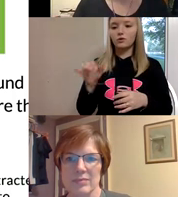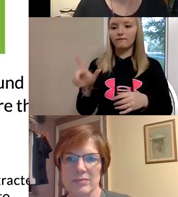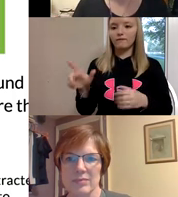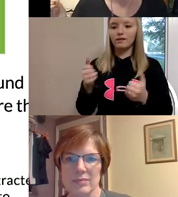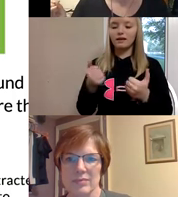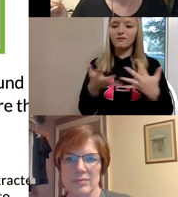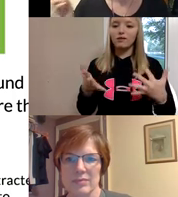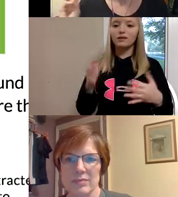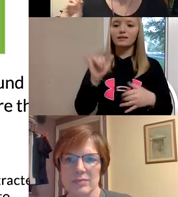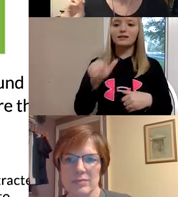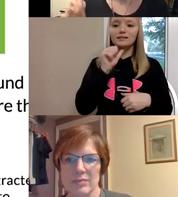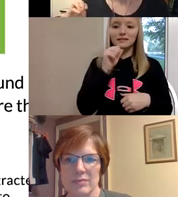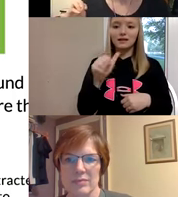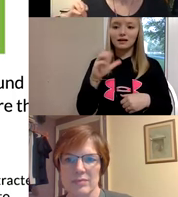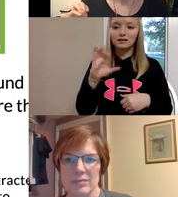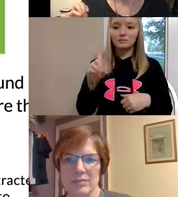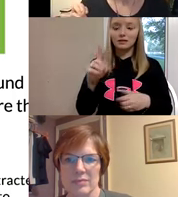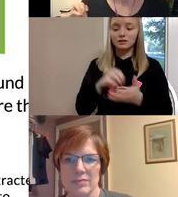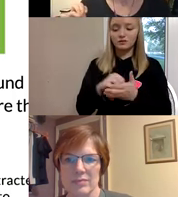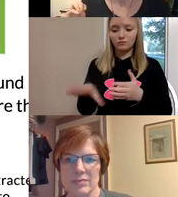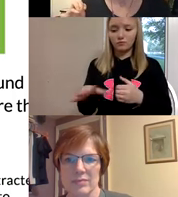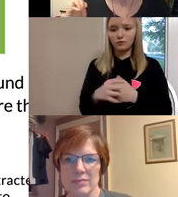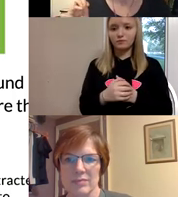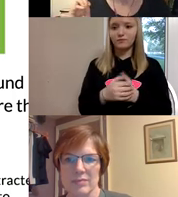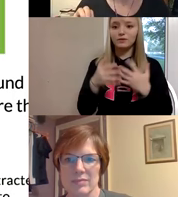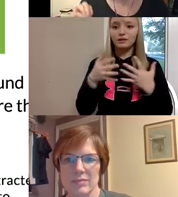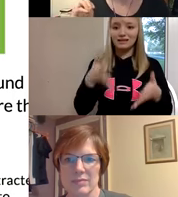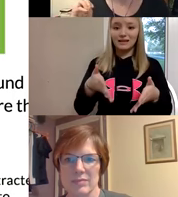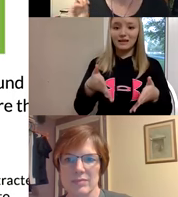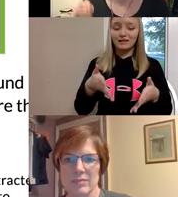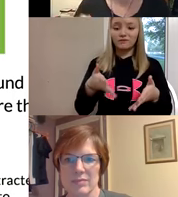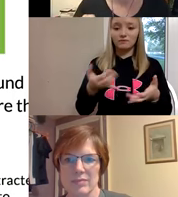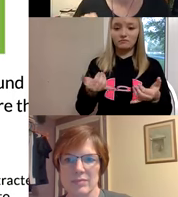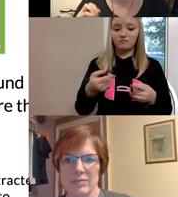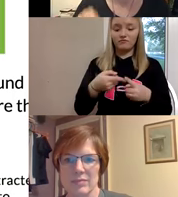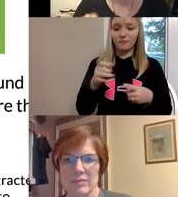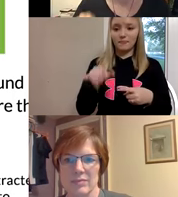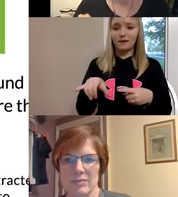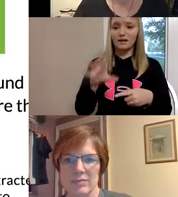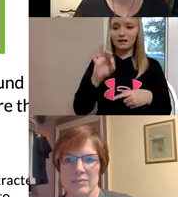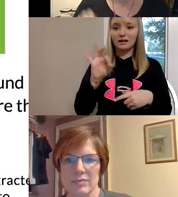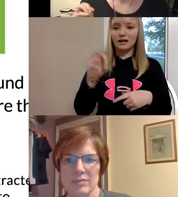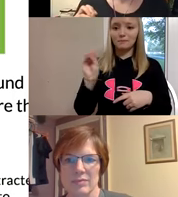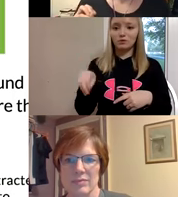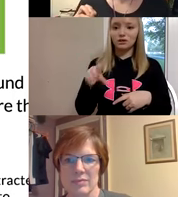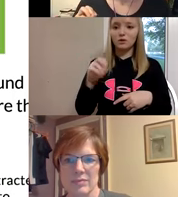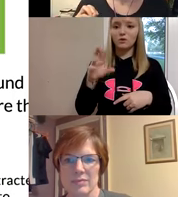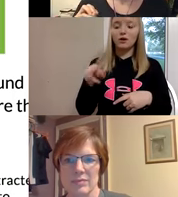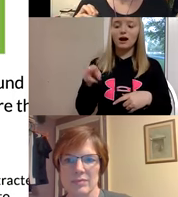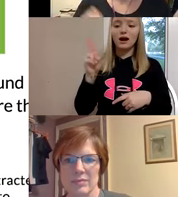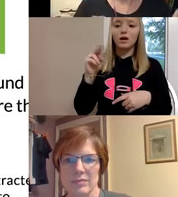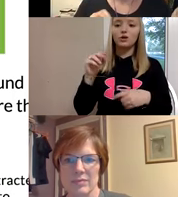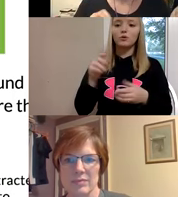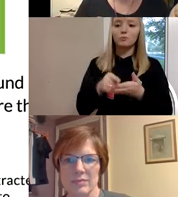is removed. What's left is 99% or higher pure CBD. So